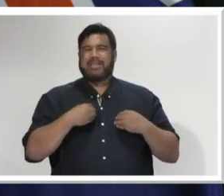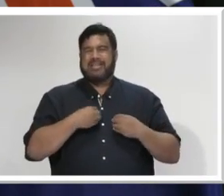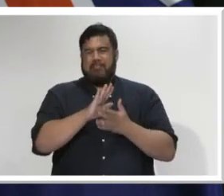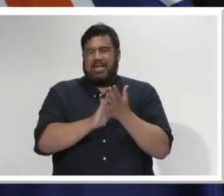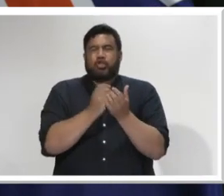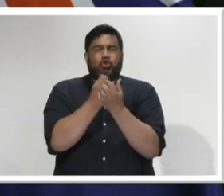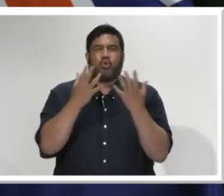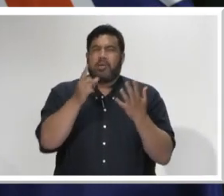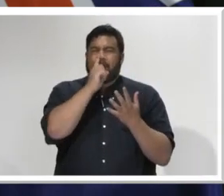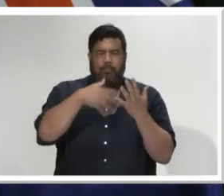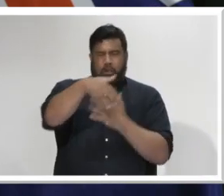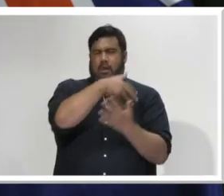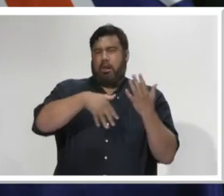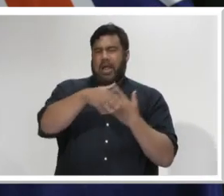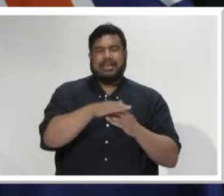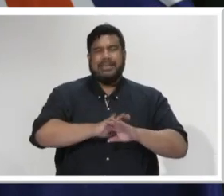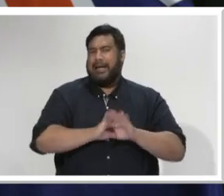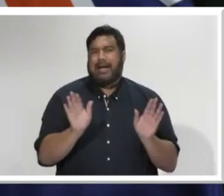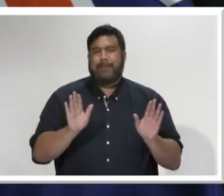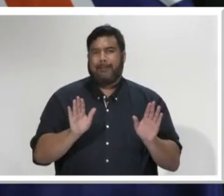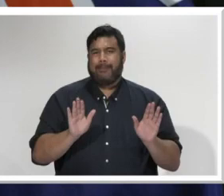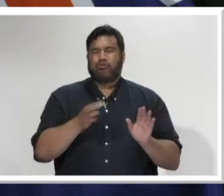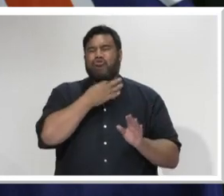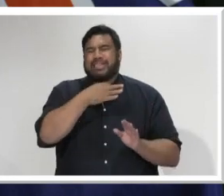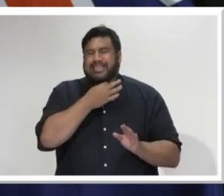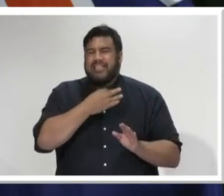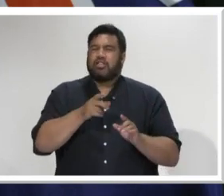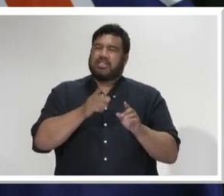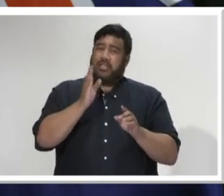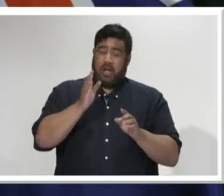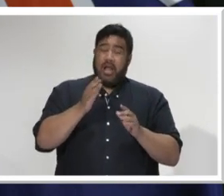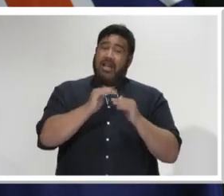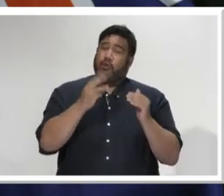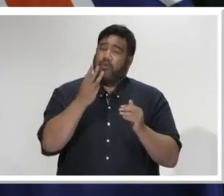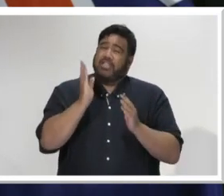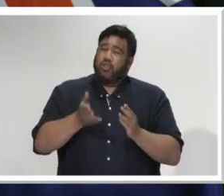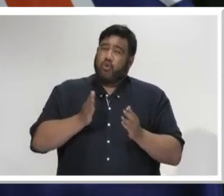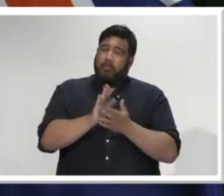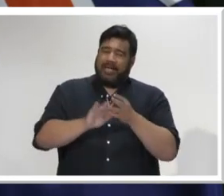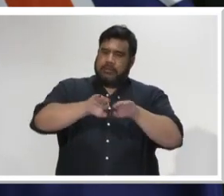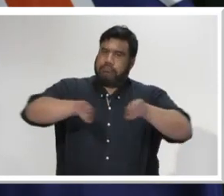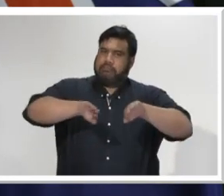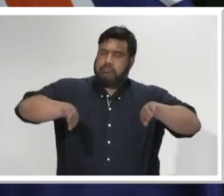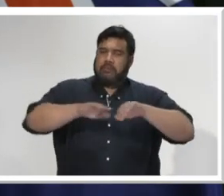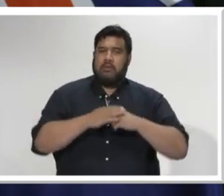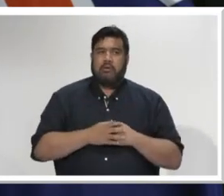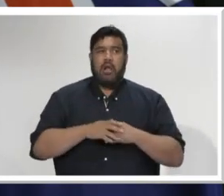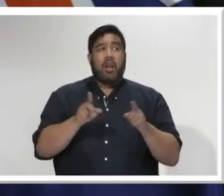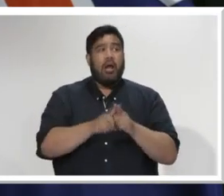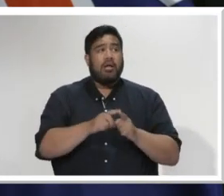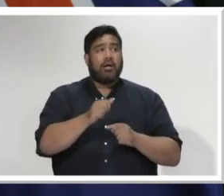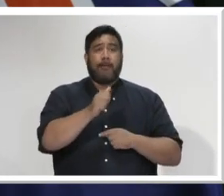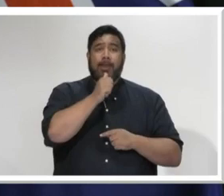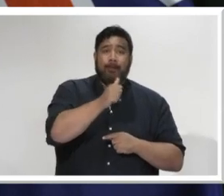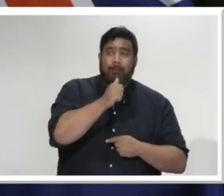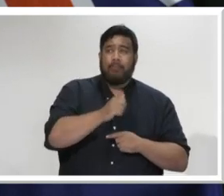on too large a scale with members of the public. Public-facing bars, restaurants and